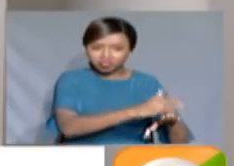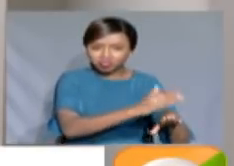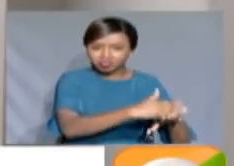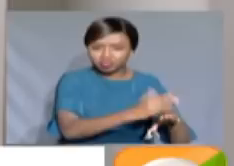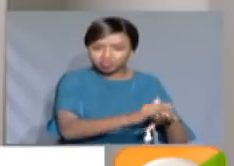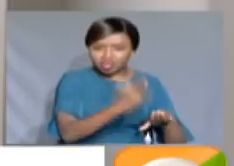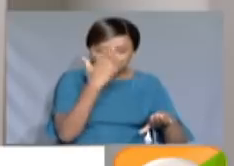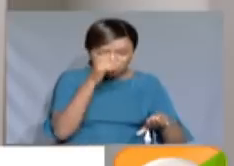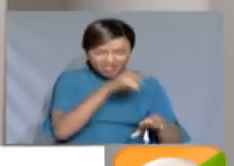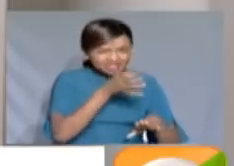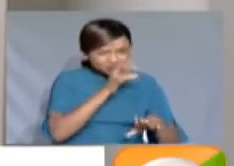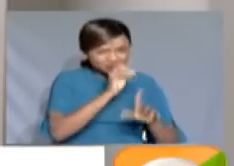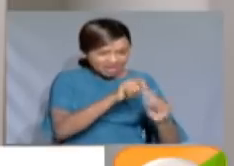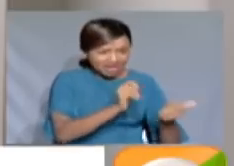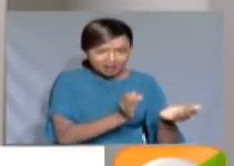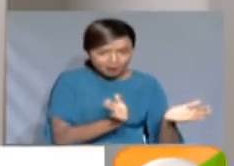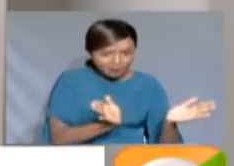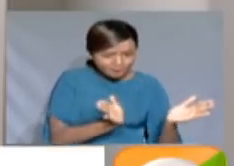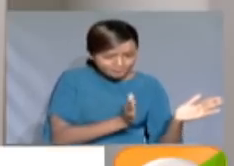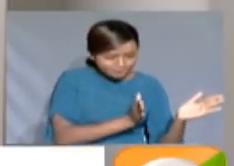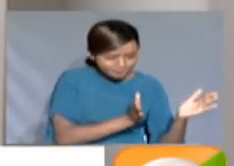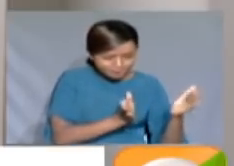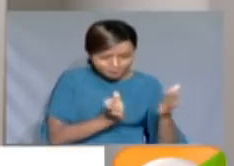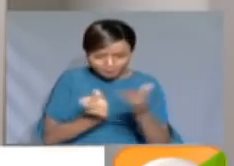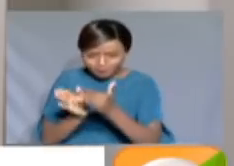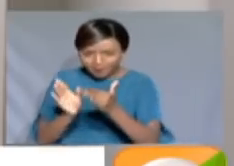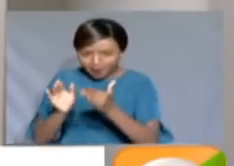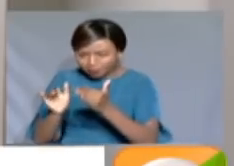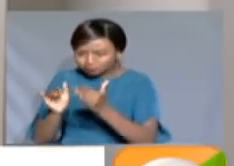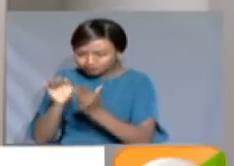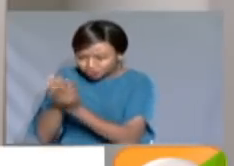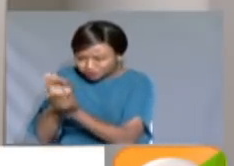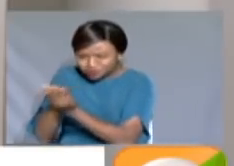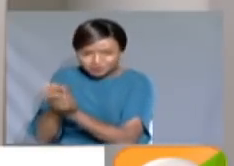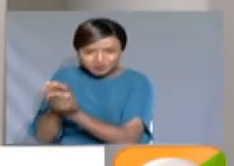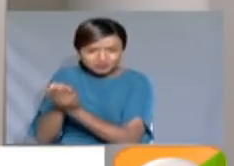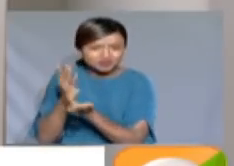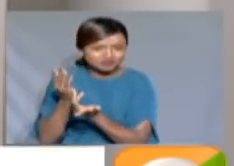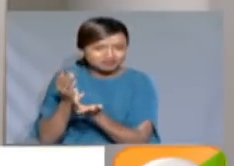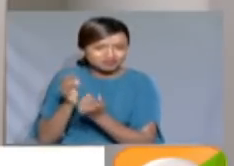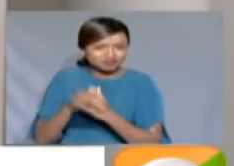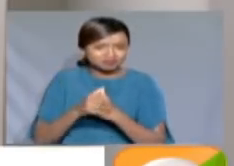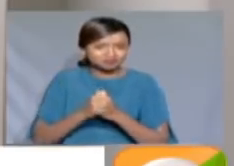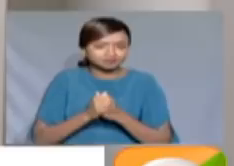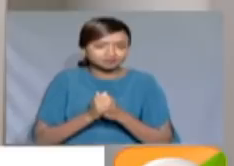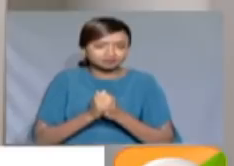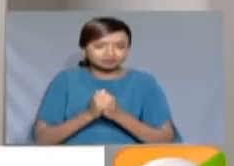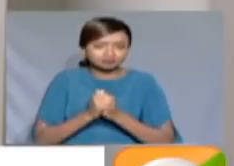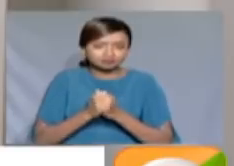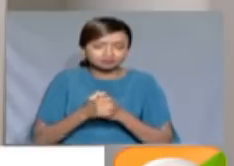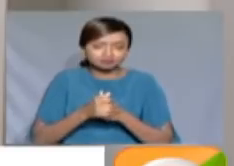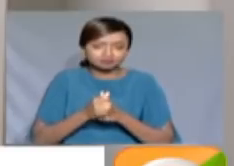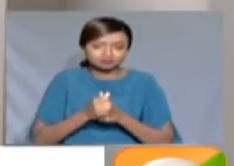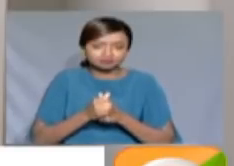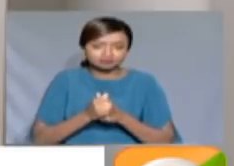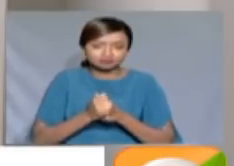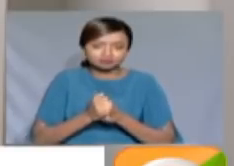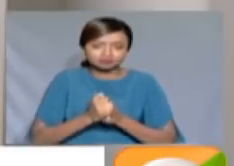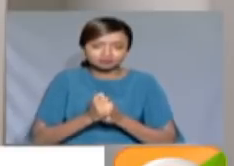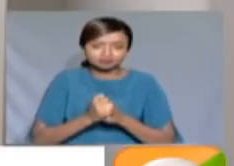into great use. There is a number of ways that it could be done. I mean, Yvonne alluded to